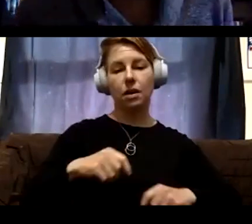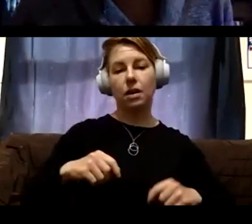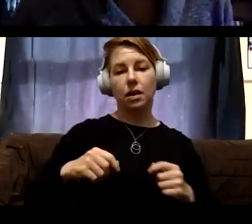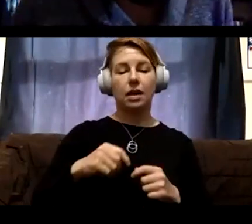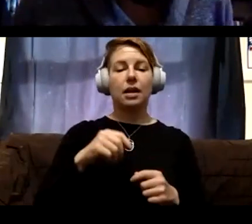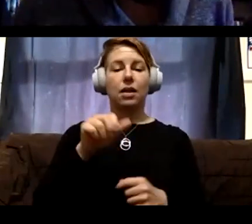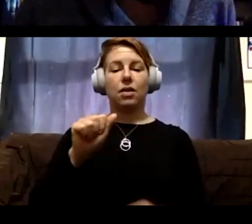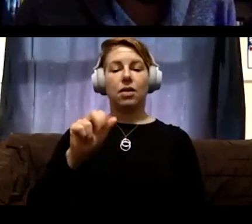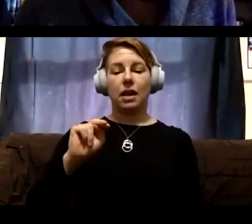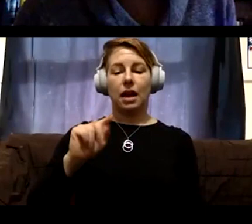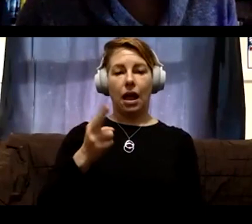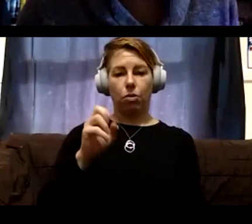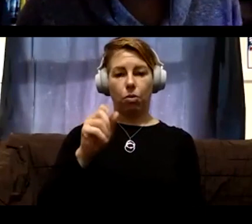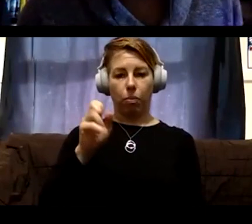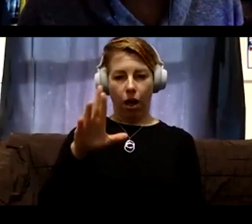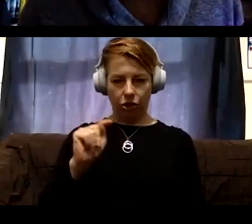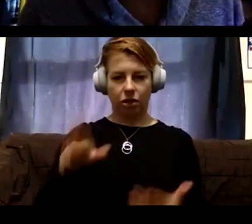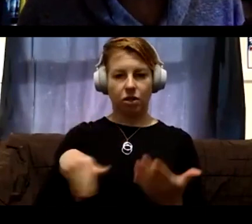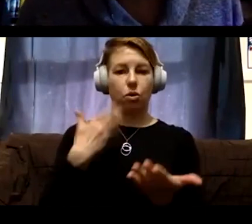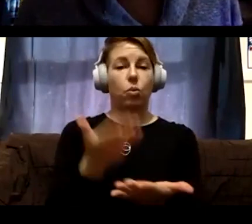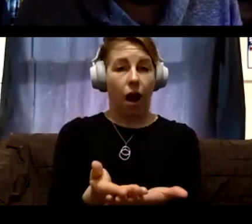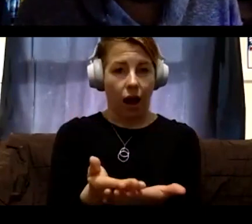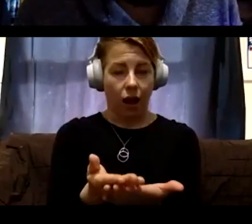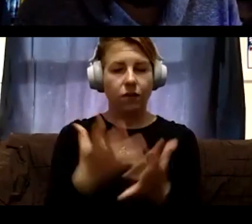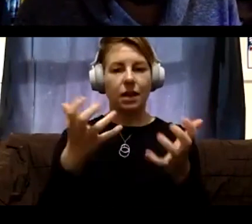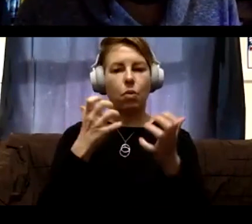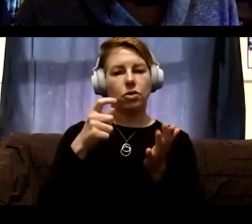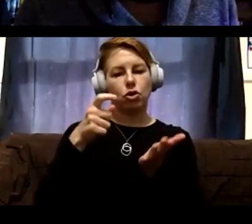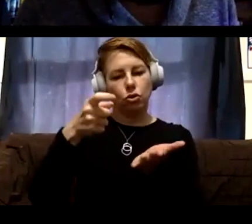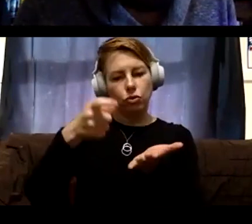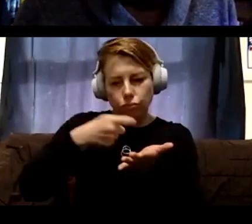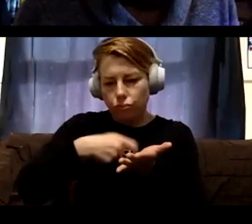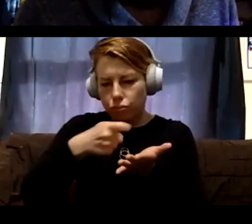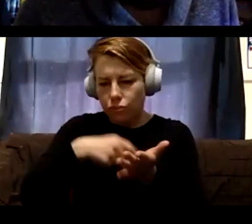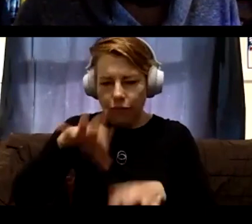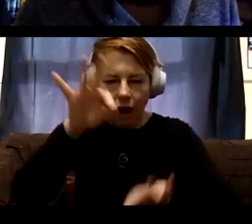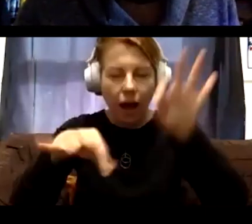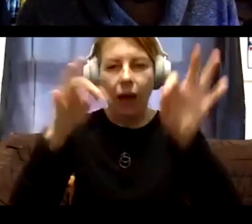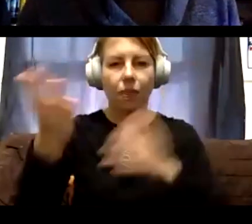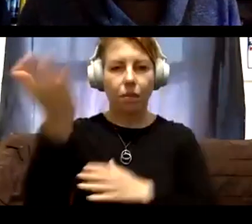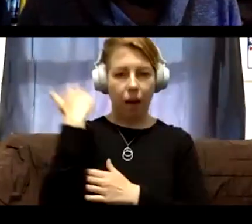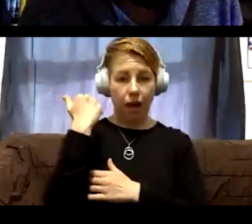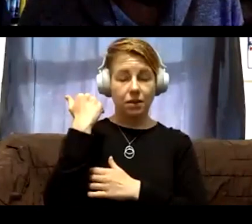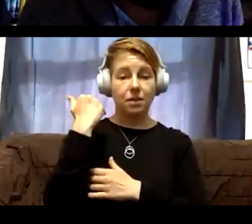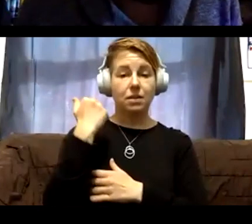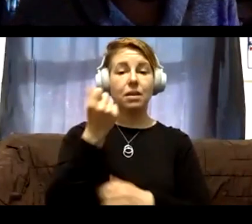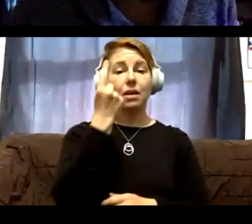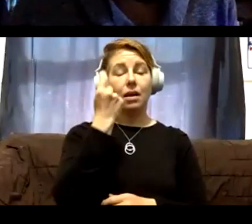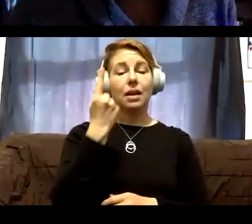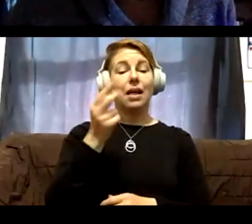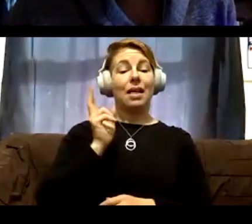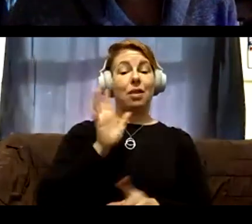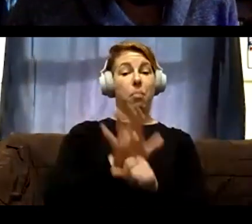Anne looking to excavate the past. Popular history has it that the French, upon arrival, wiped out the